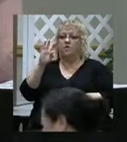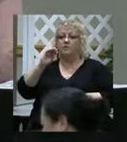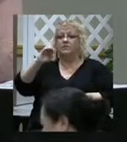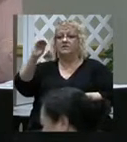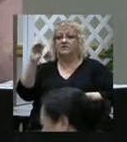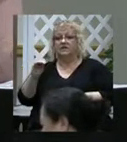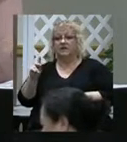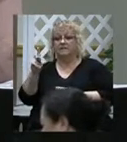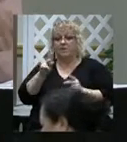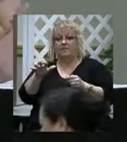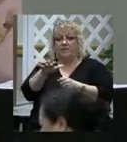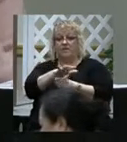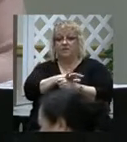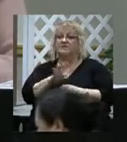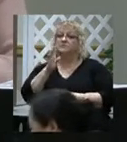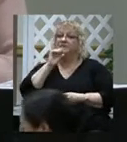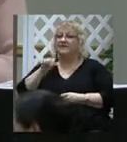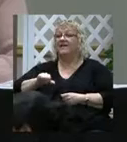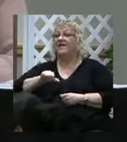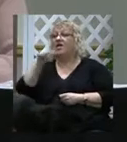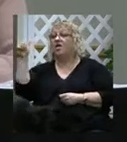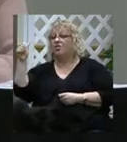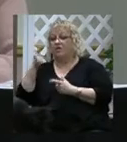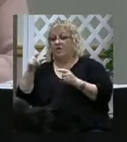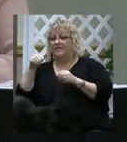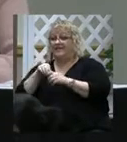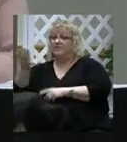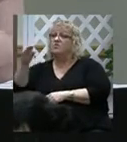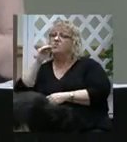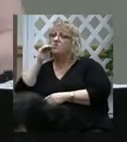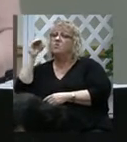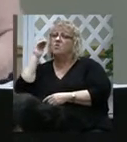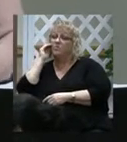36.04% of the population speak another language at home.